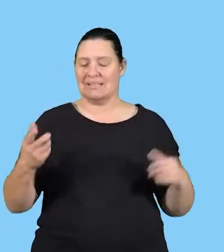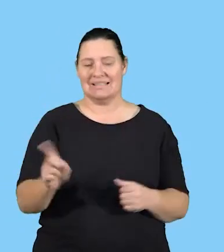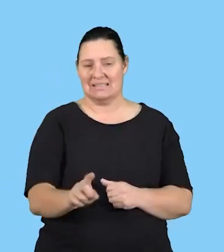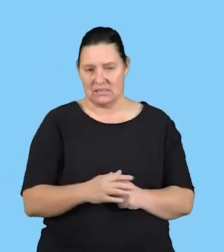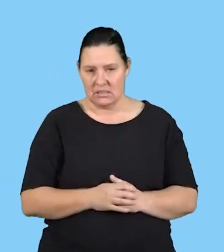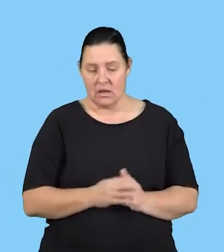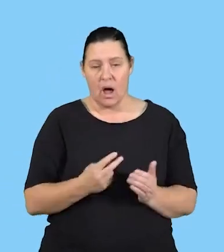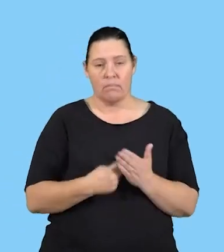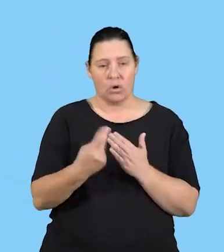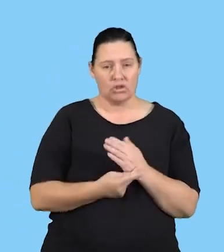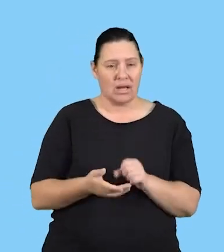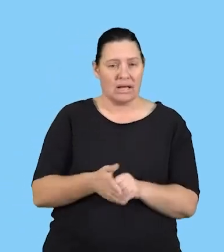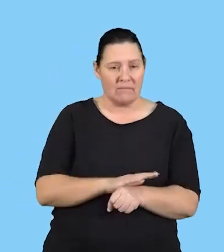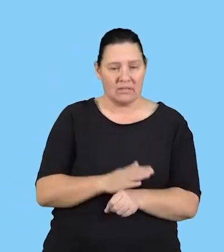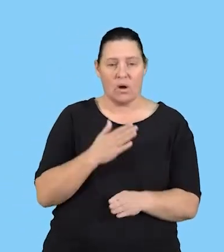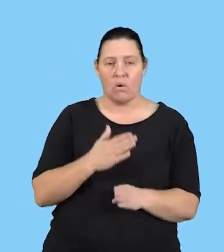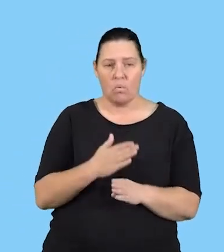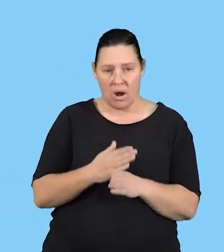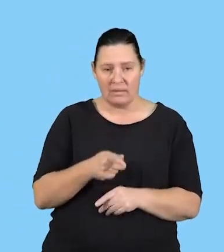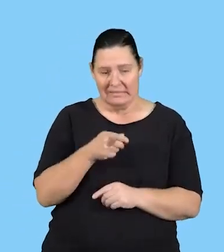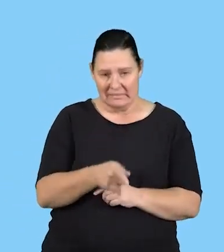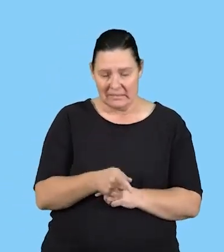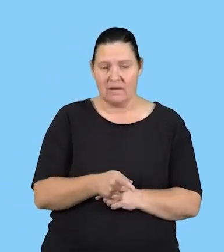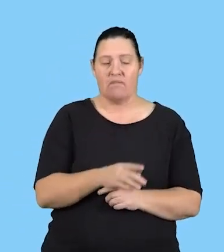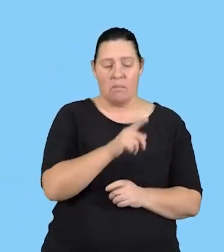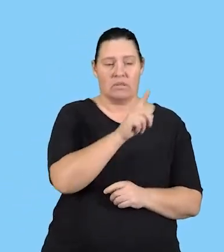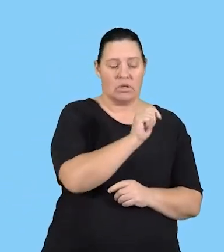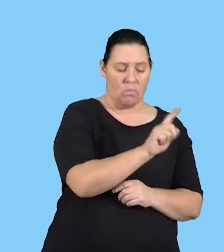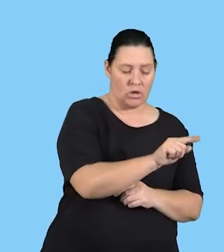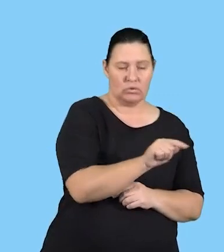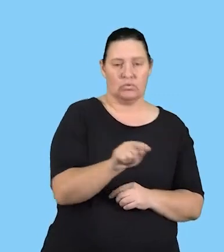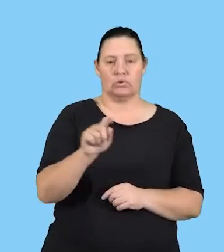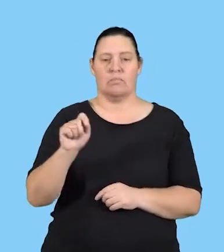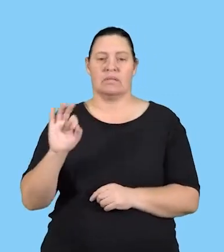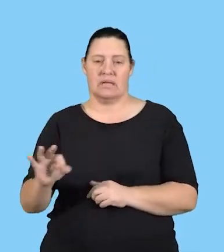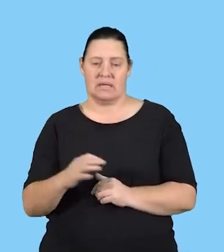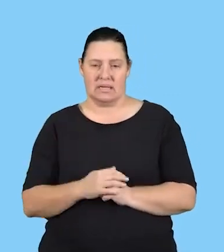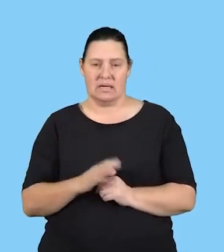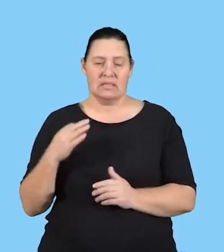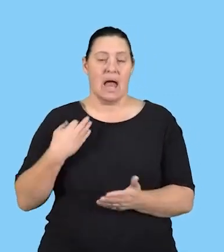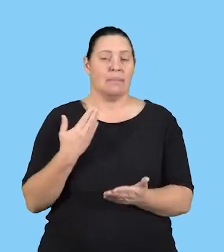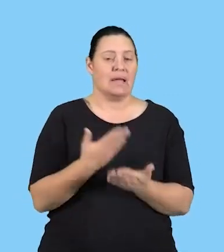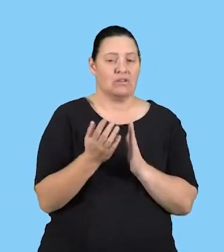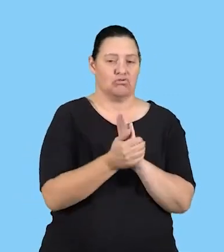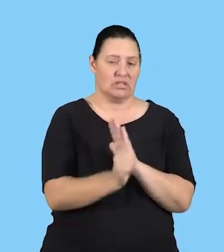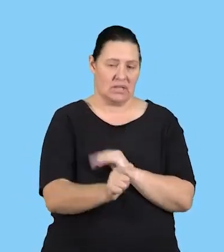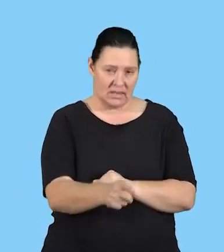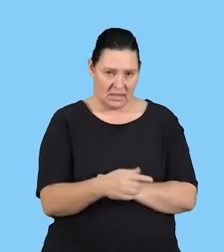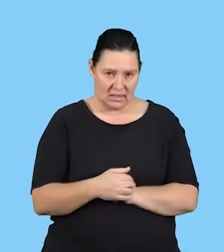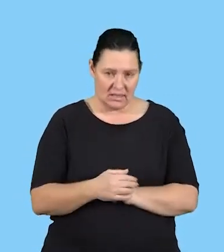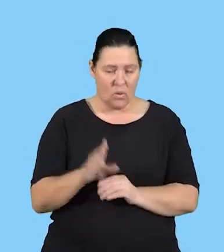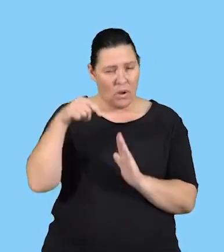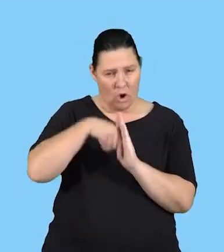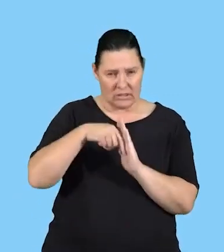project covers the work from term 1 to term 3, and it is the application of the skills in